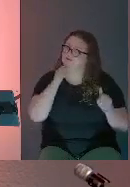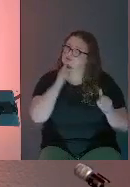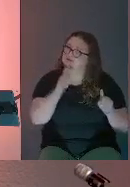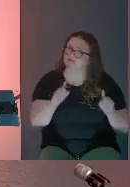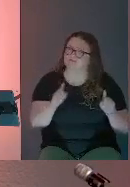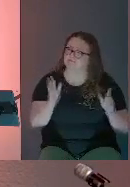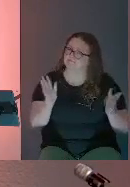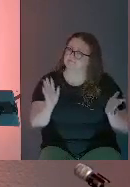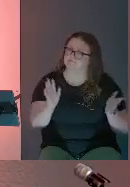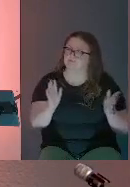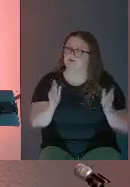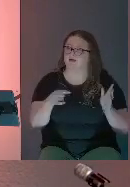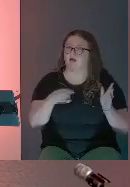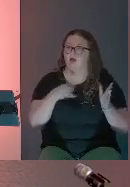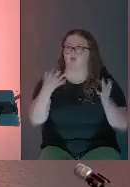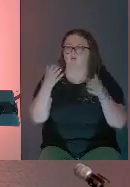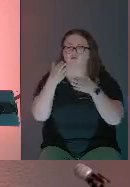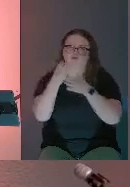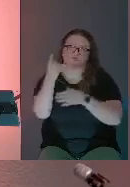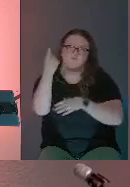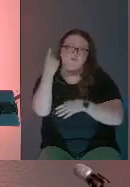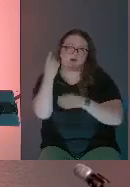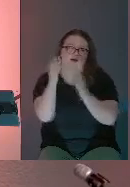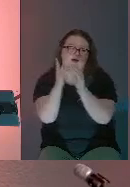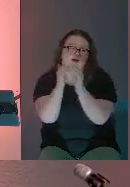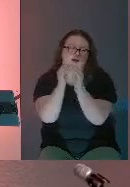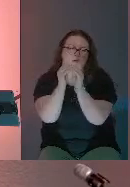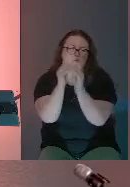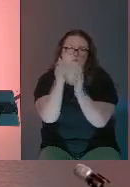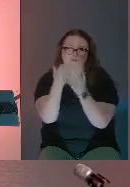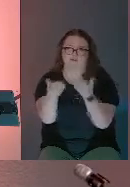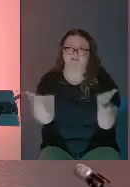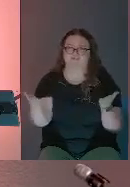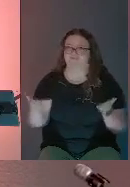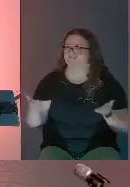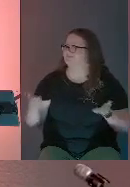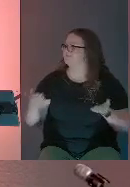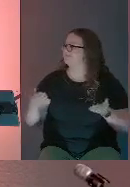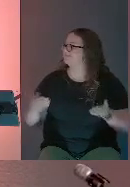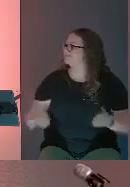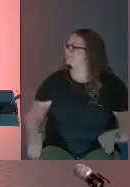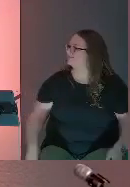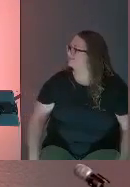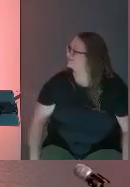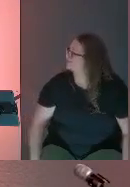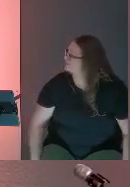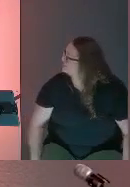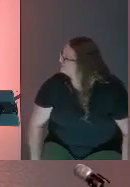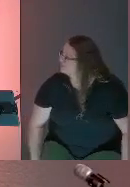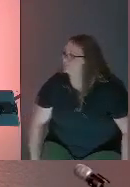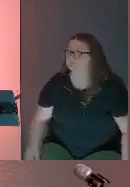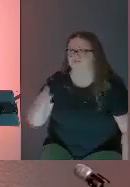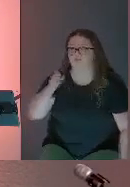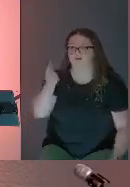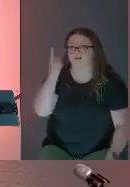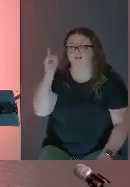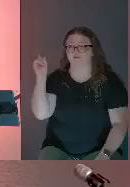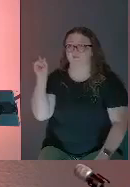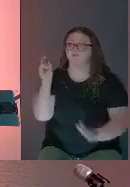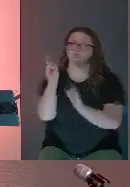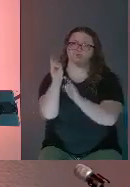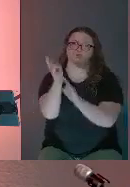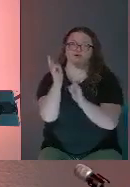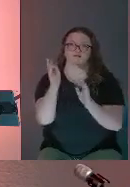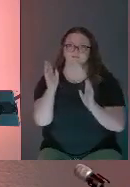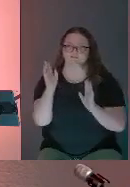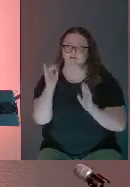I want to share with you one last slide. One last slide. I want you to get this. I want you to grasp this. 2 minutes, and